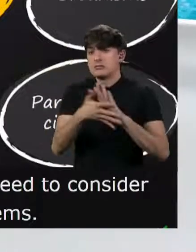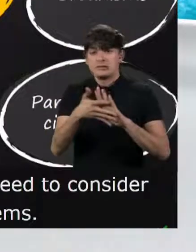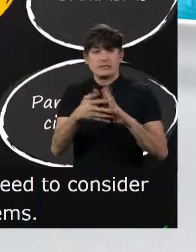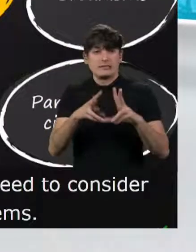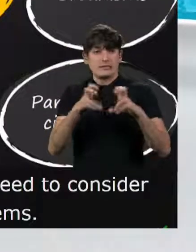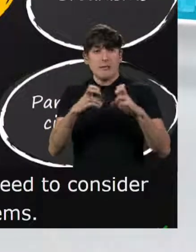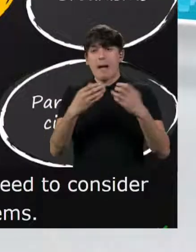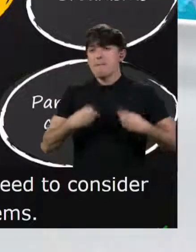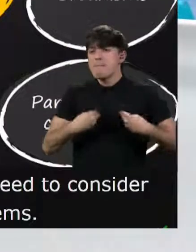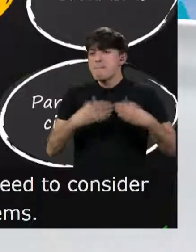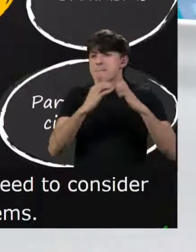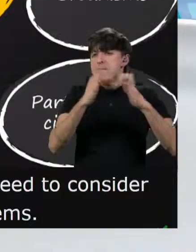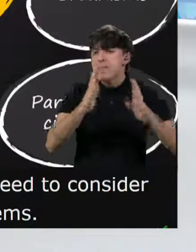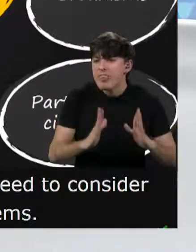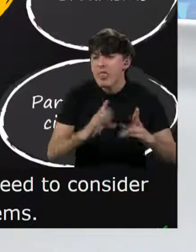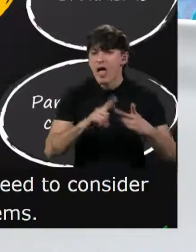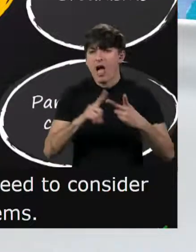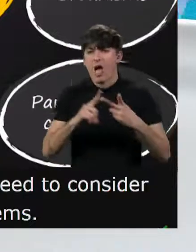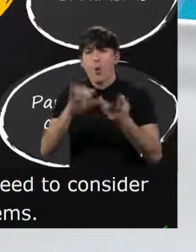as you do with